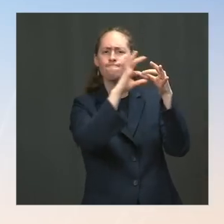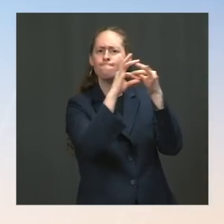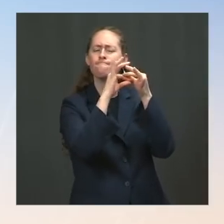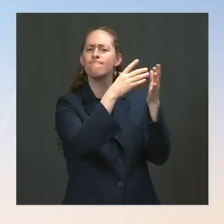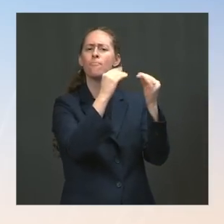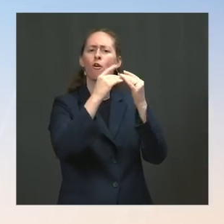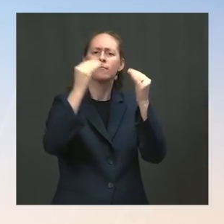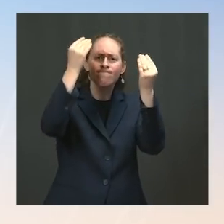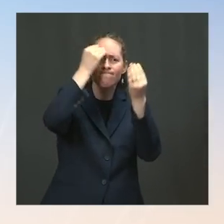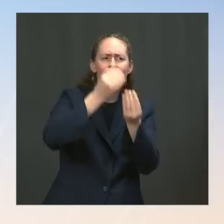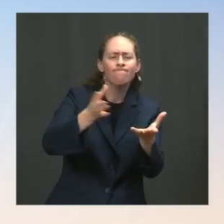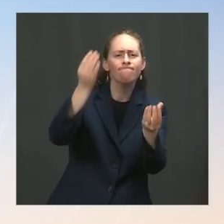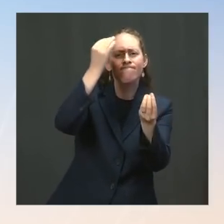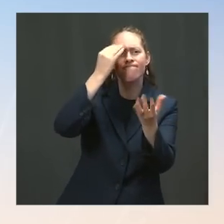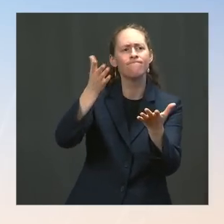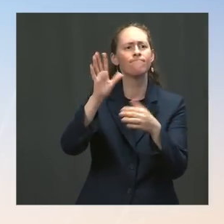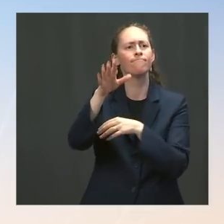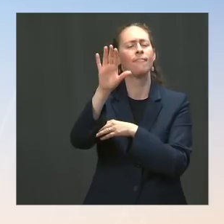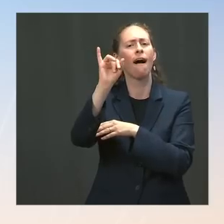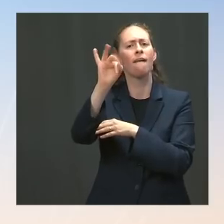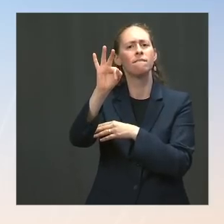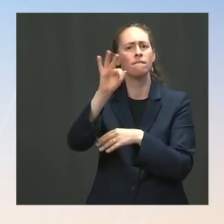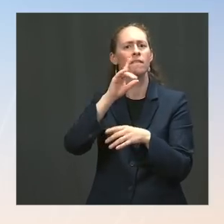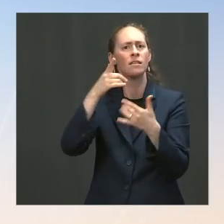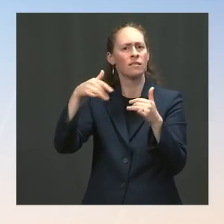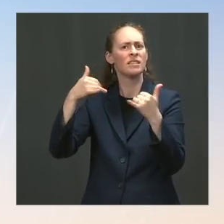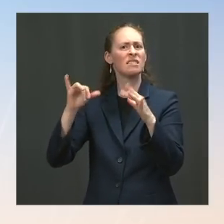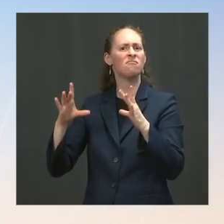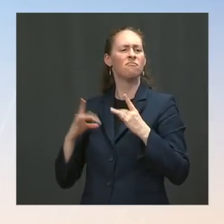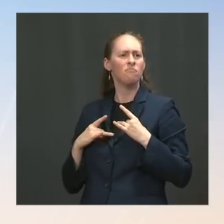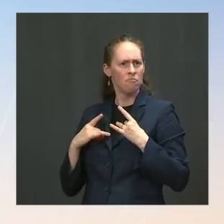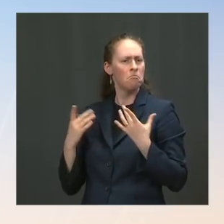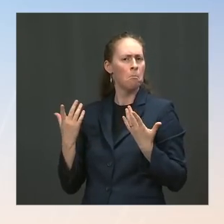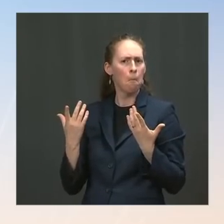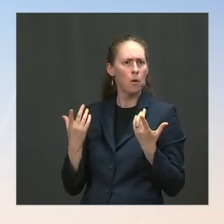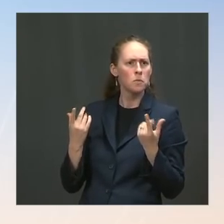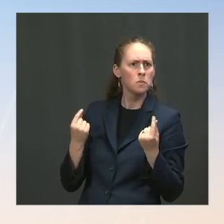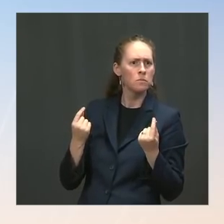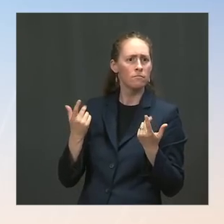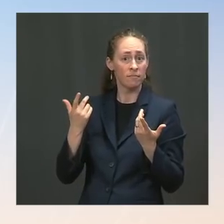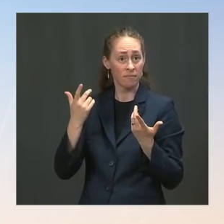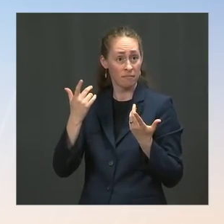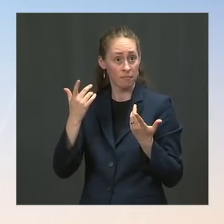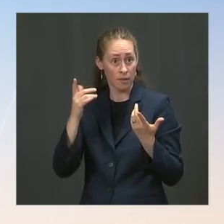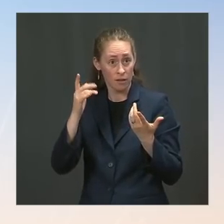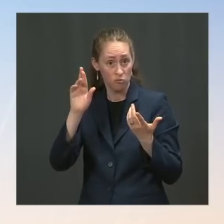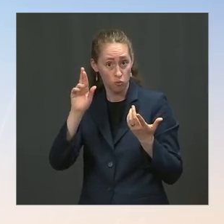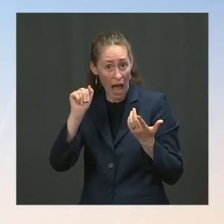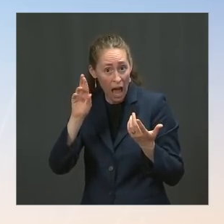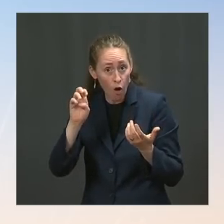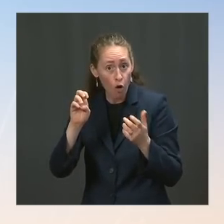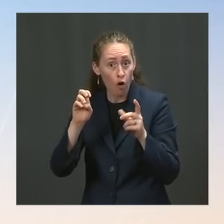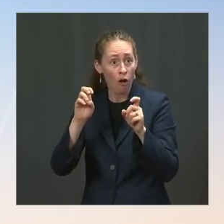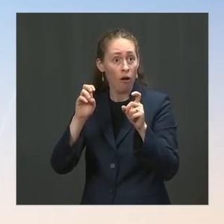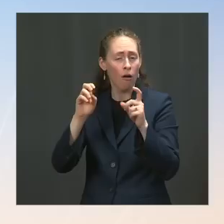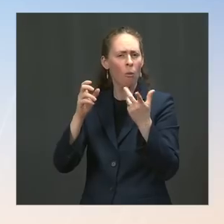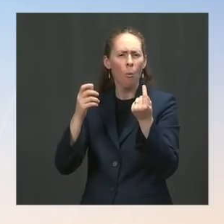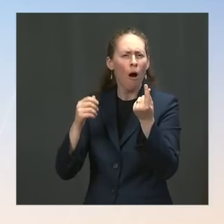incidence of breakthrough infections, how rare they are, what they look like? Is there any consideration